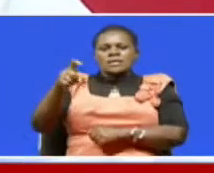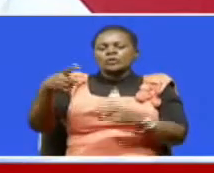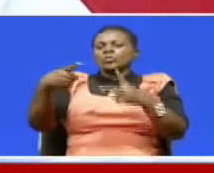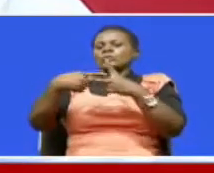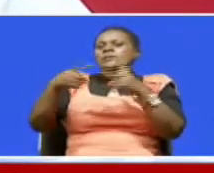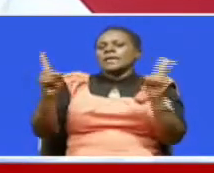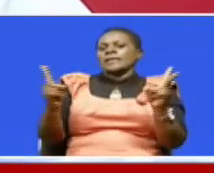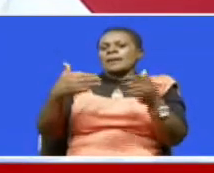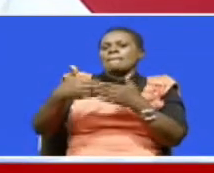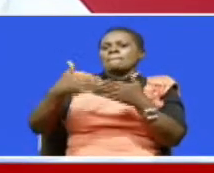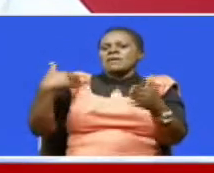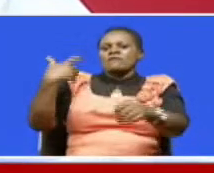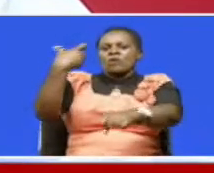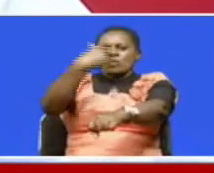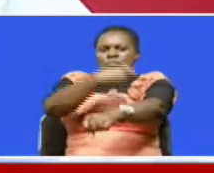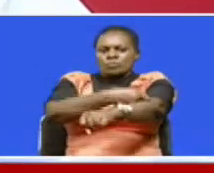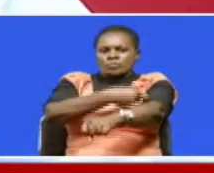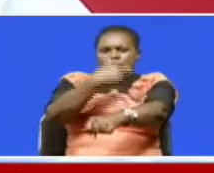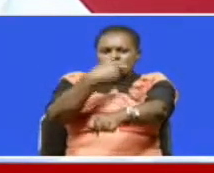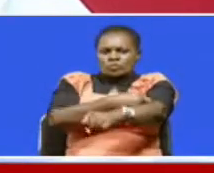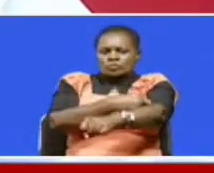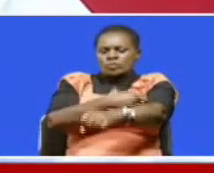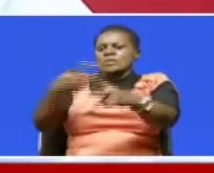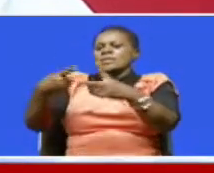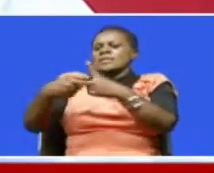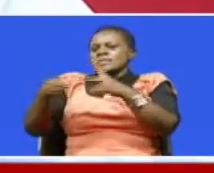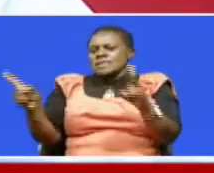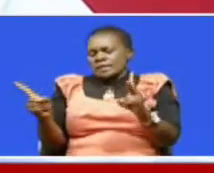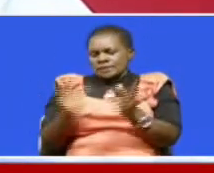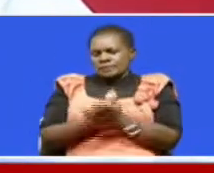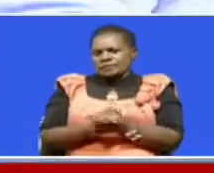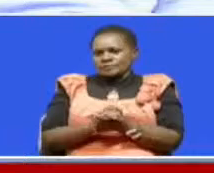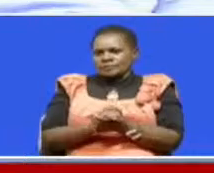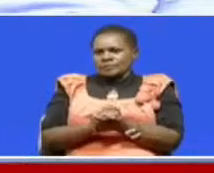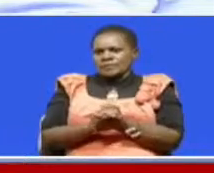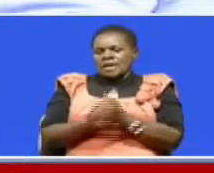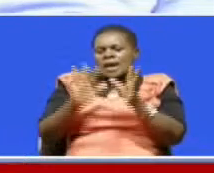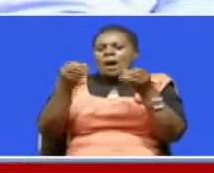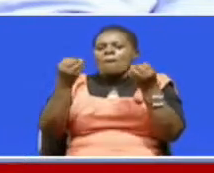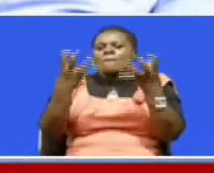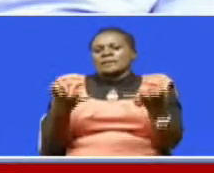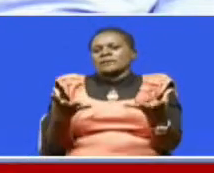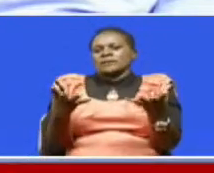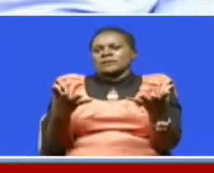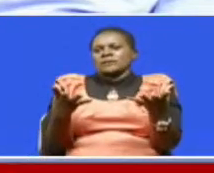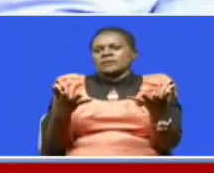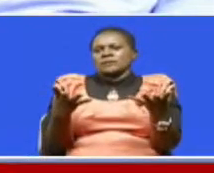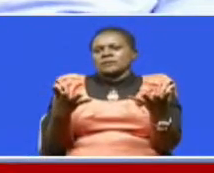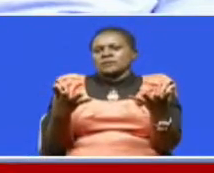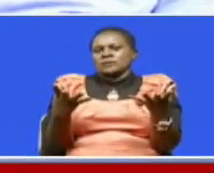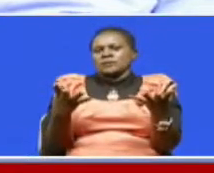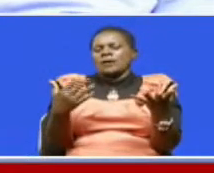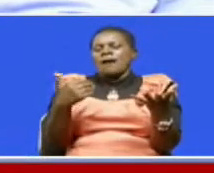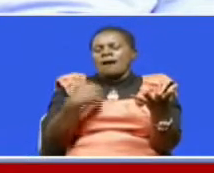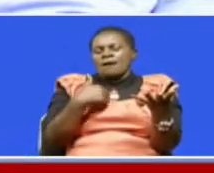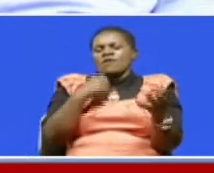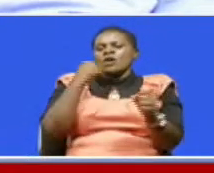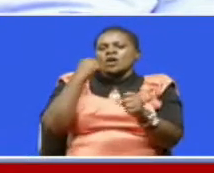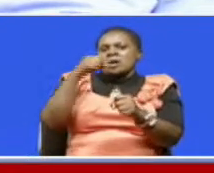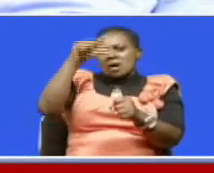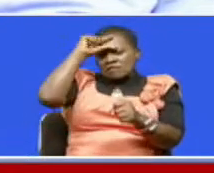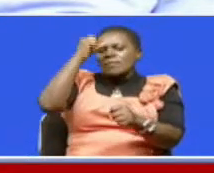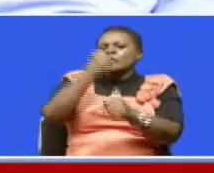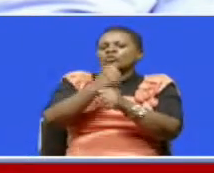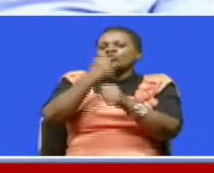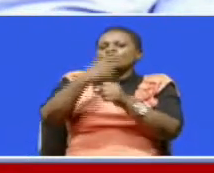rolled out before the vaccination is carried out. So with all this information, how much work do we have to do, or does the government